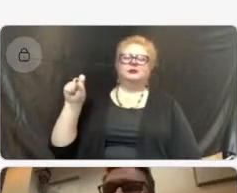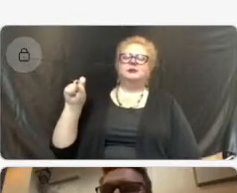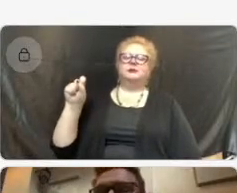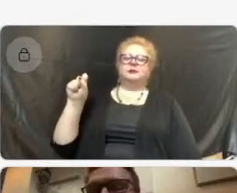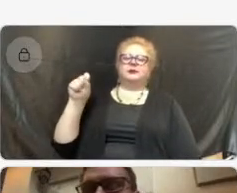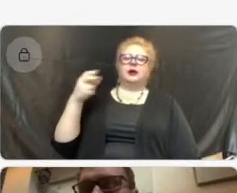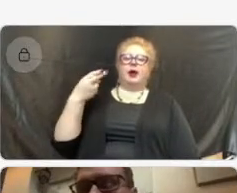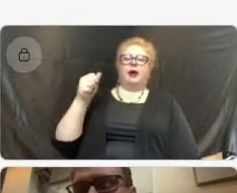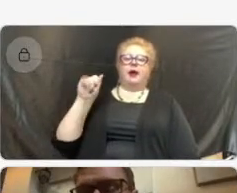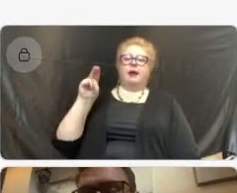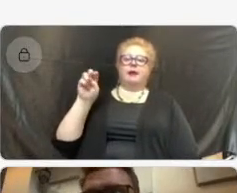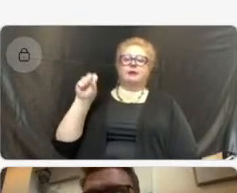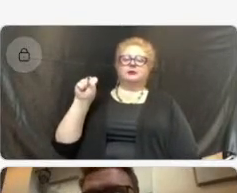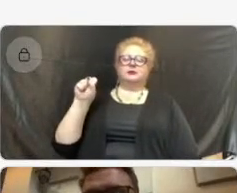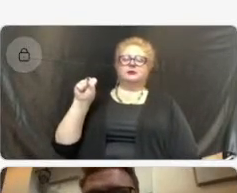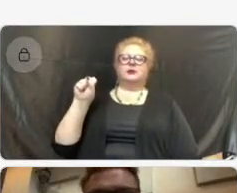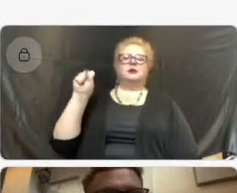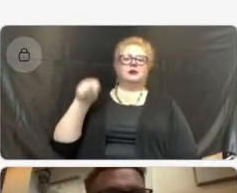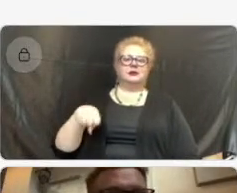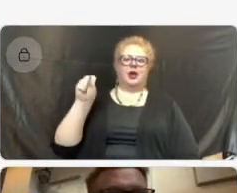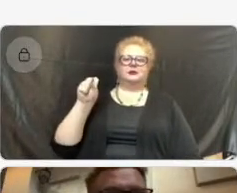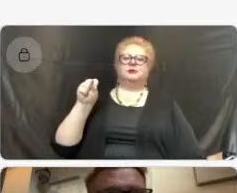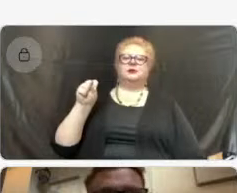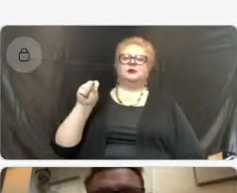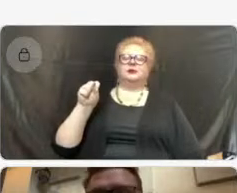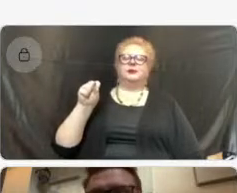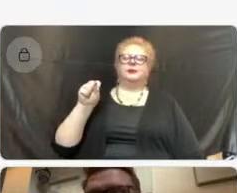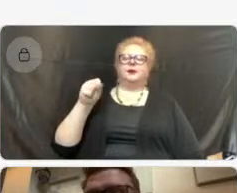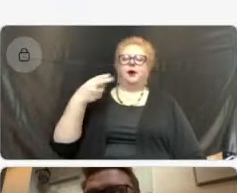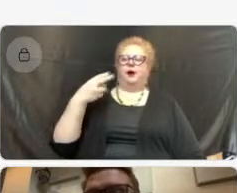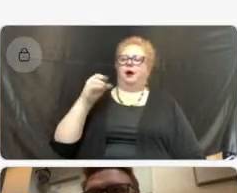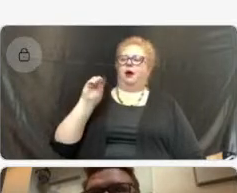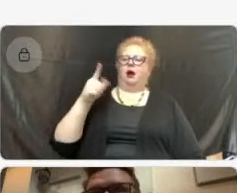Haynes, Yes. Hodge,